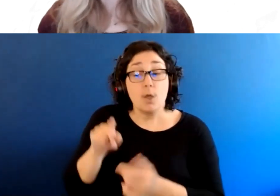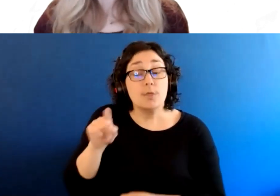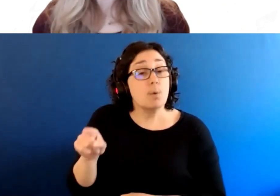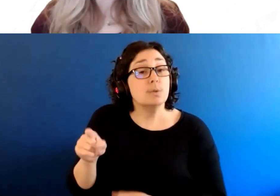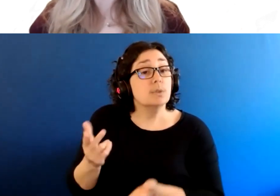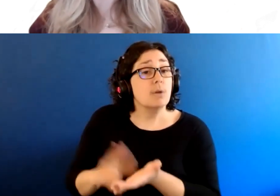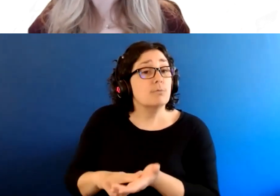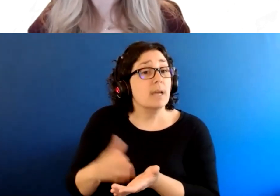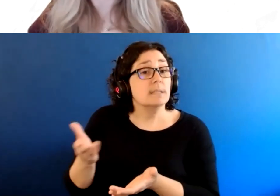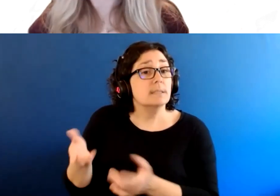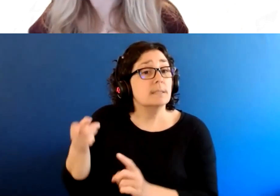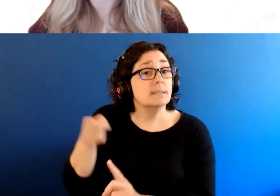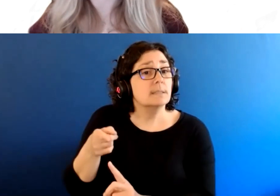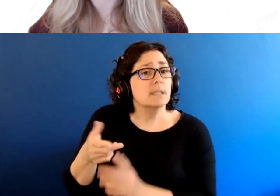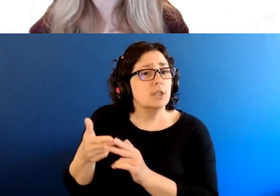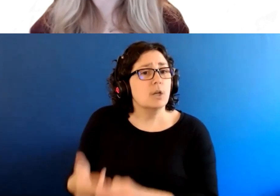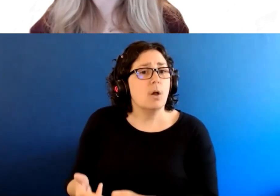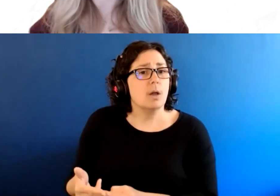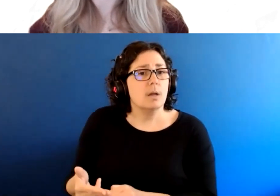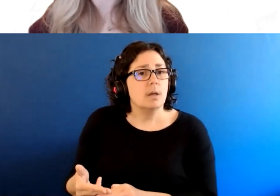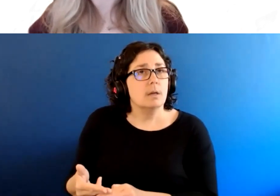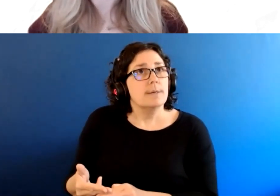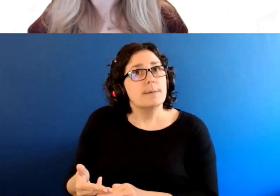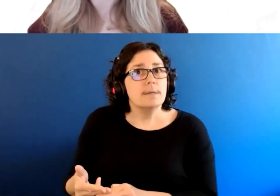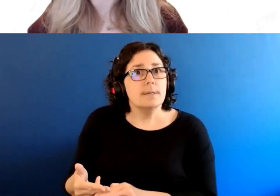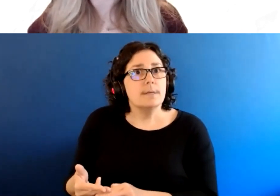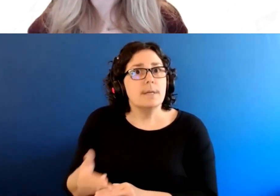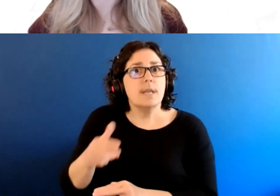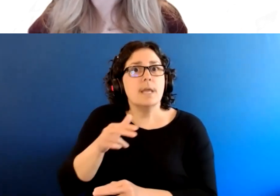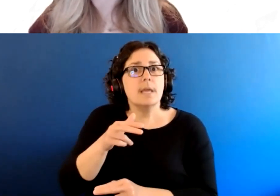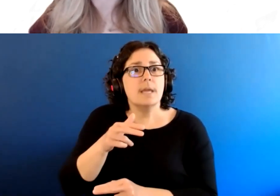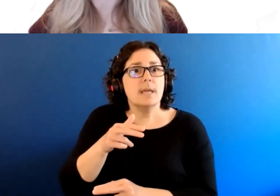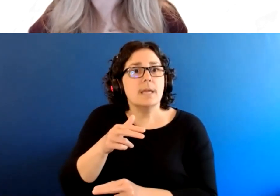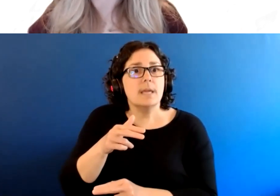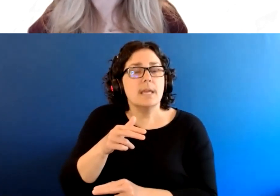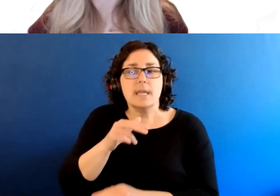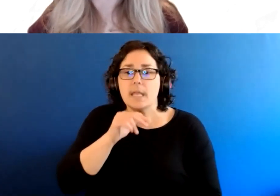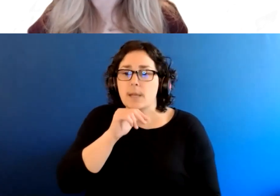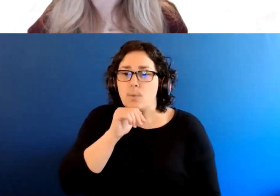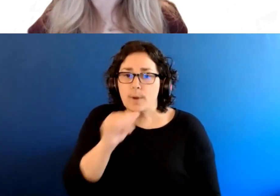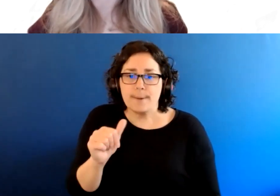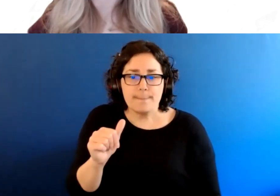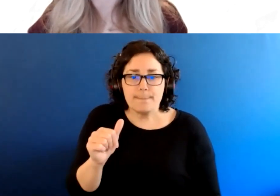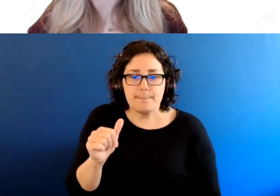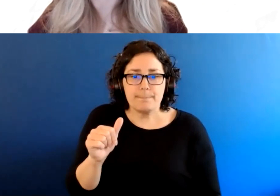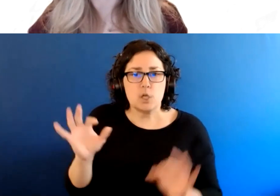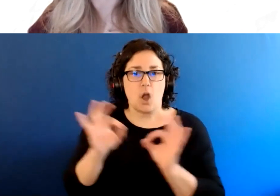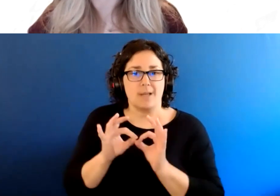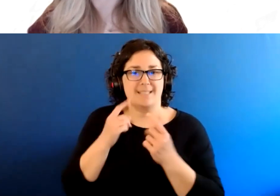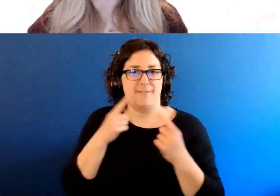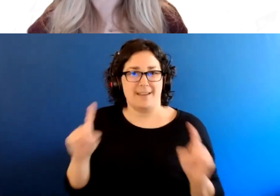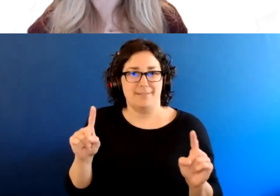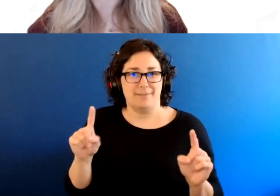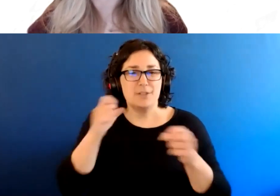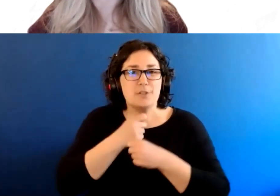are what we call, when it doesn't make sense. It wouldn't be cost effective to